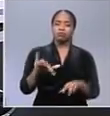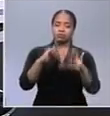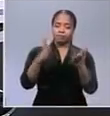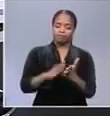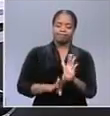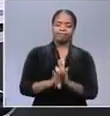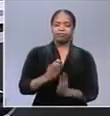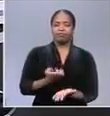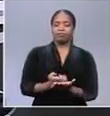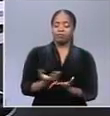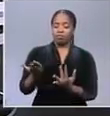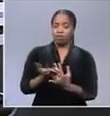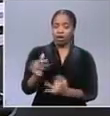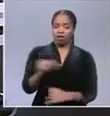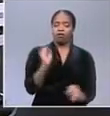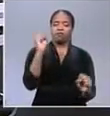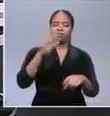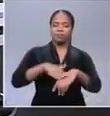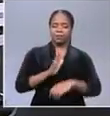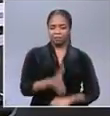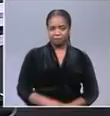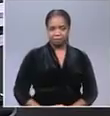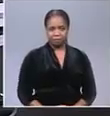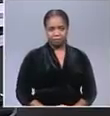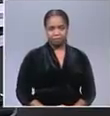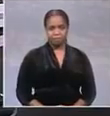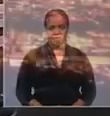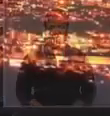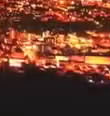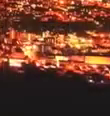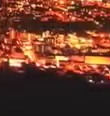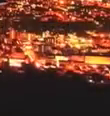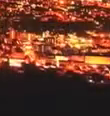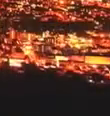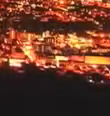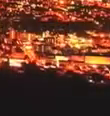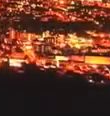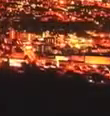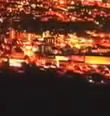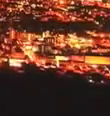concerns which sparked risk-off trade.